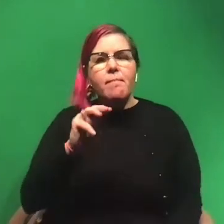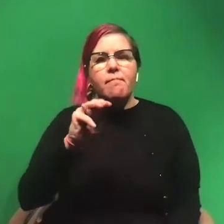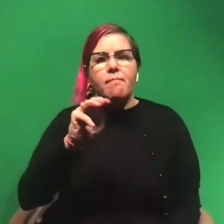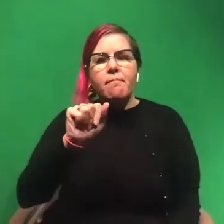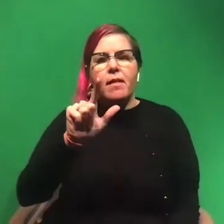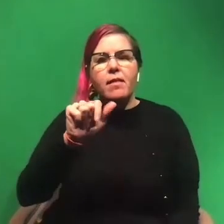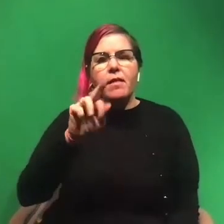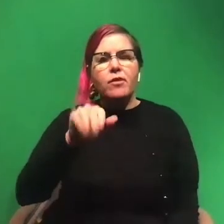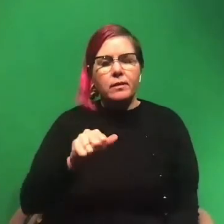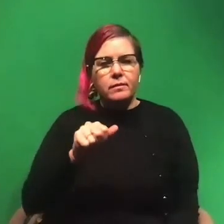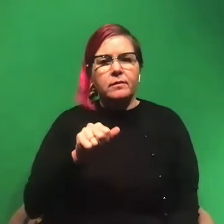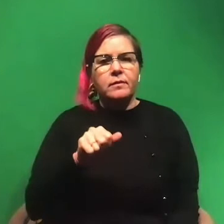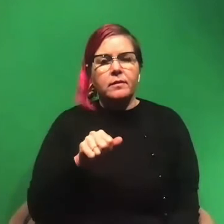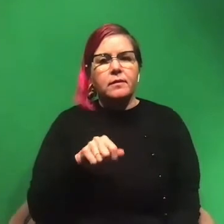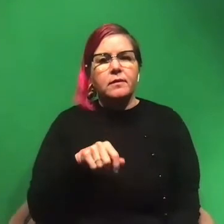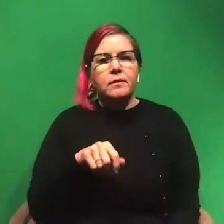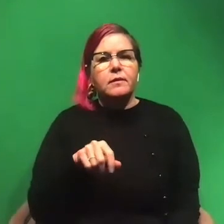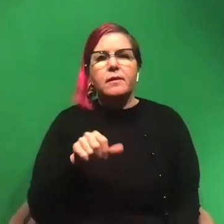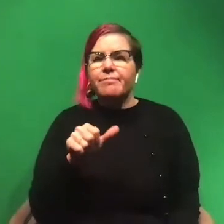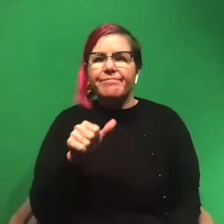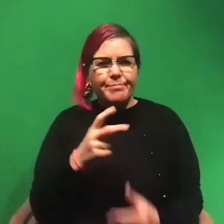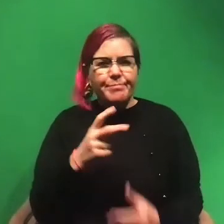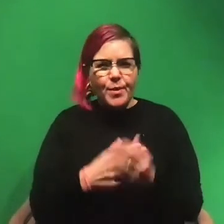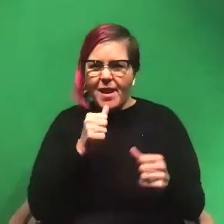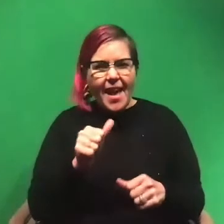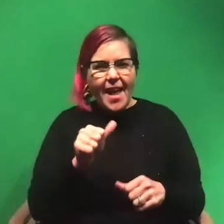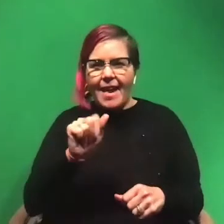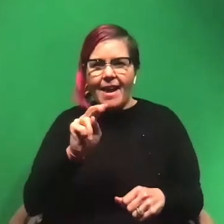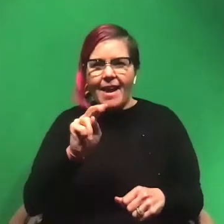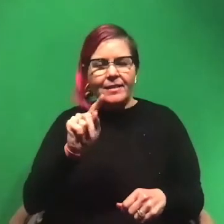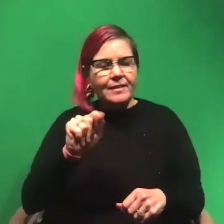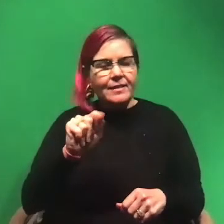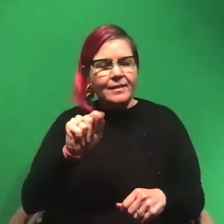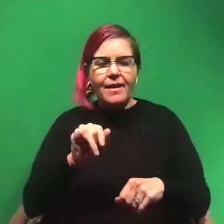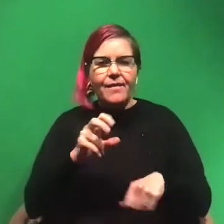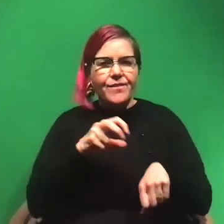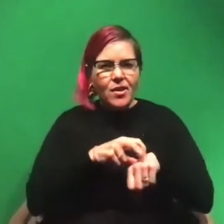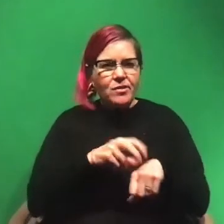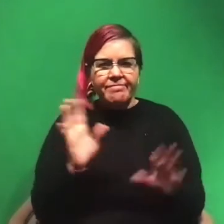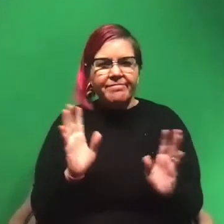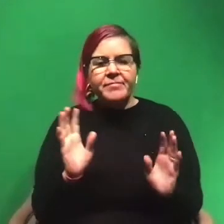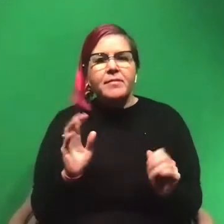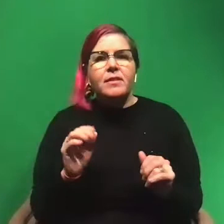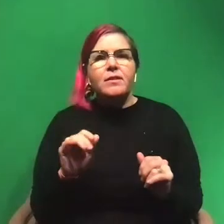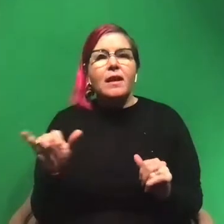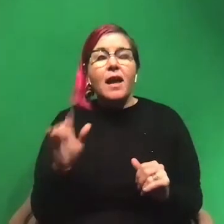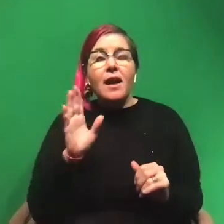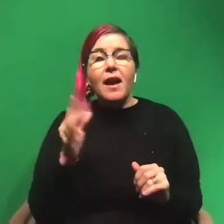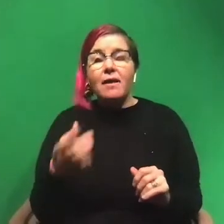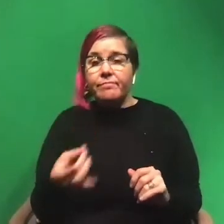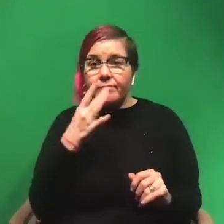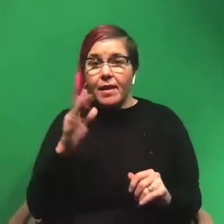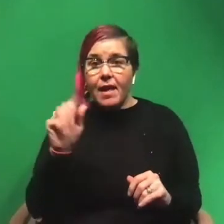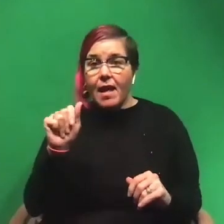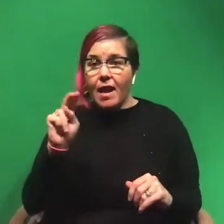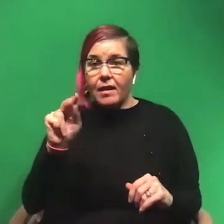are antiviral. So just like when you have an antibiotic, which will be specific to bacteria,